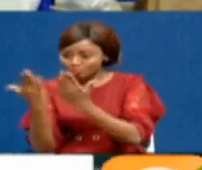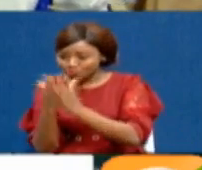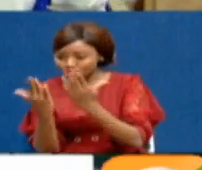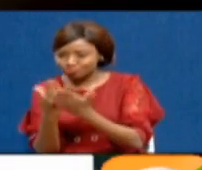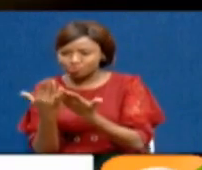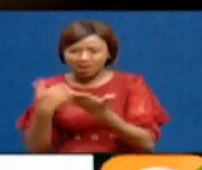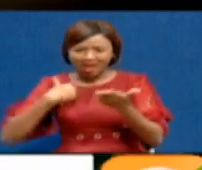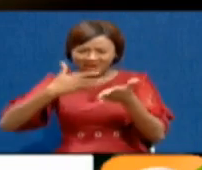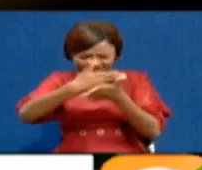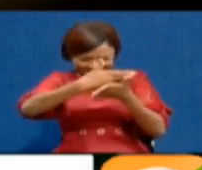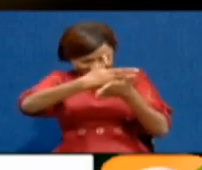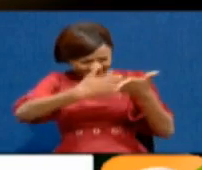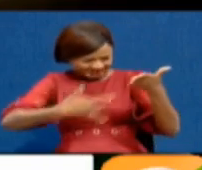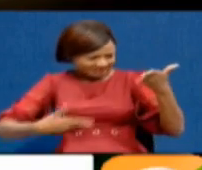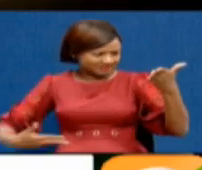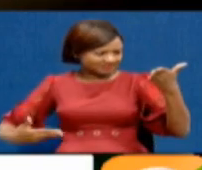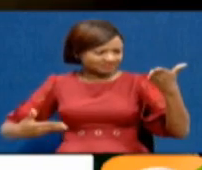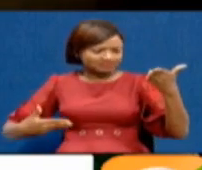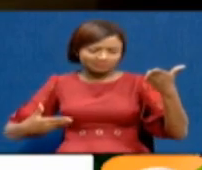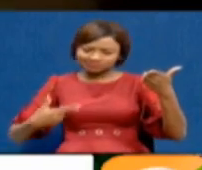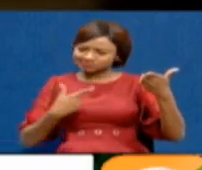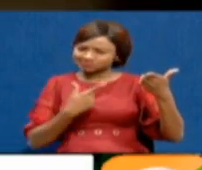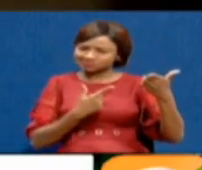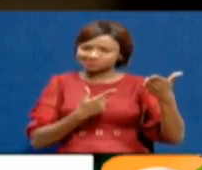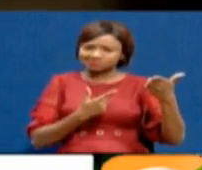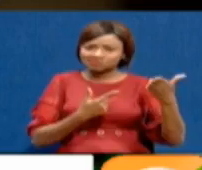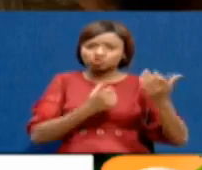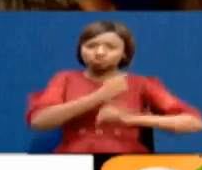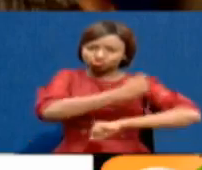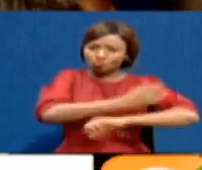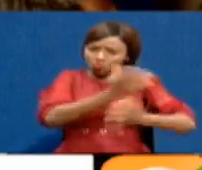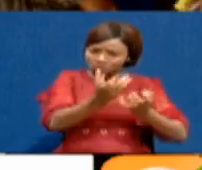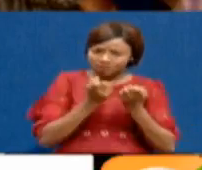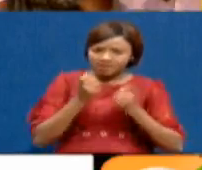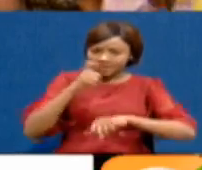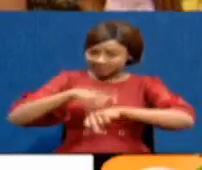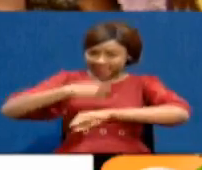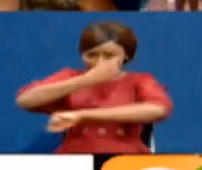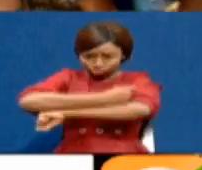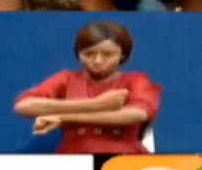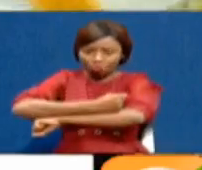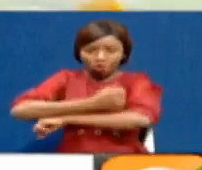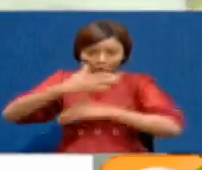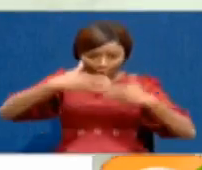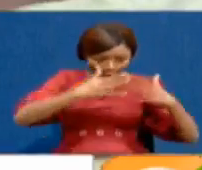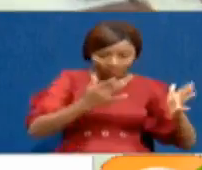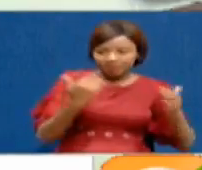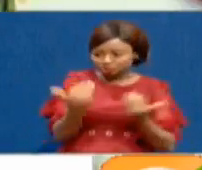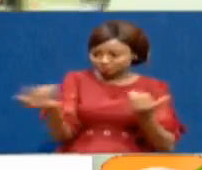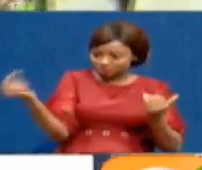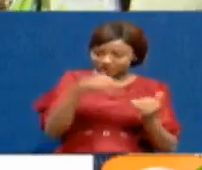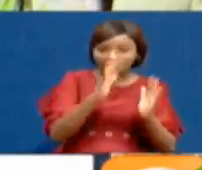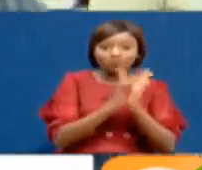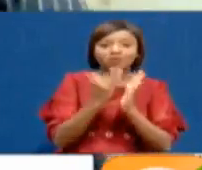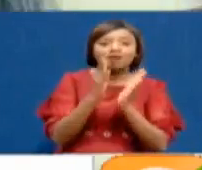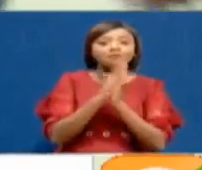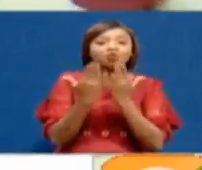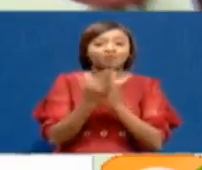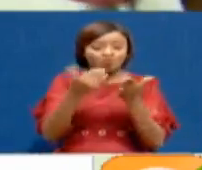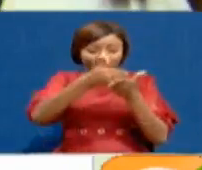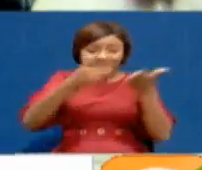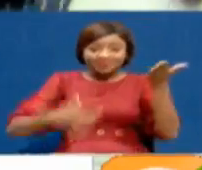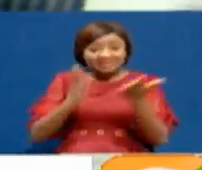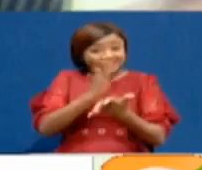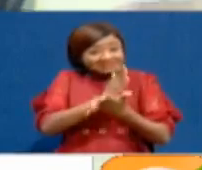with a list of books required by their respective schools before their children are allowed in on Monday. And as a result of the scramble,